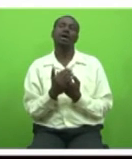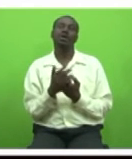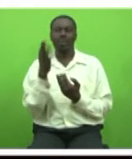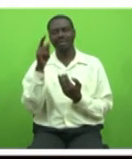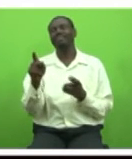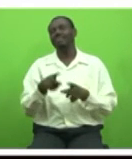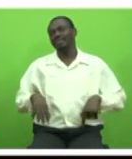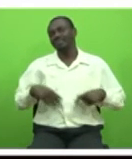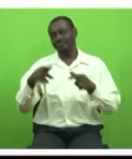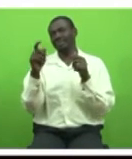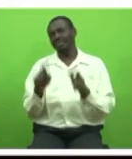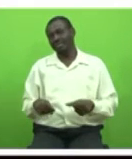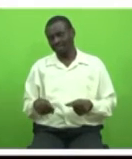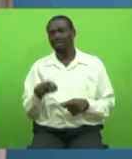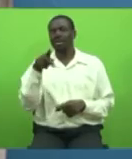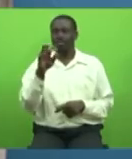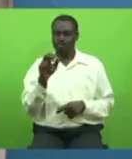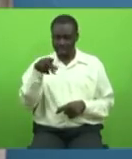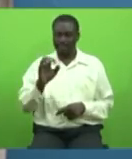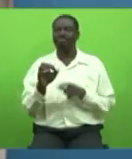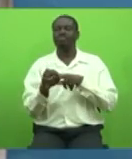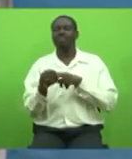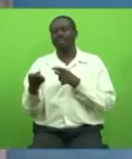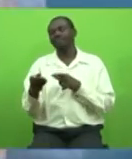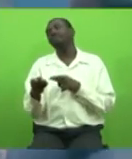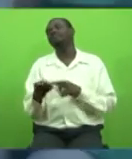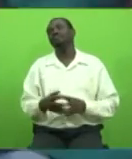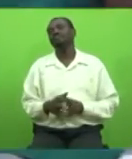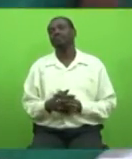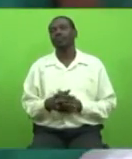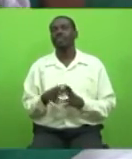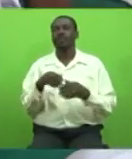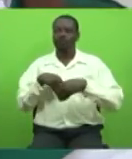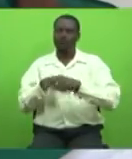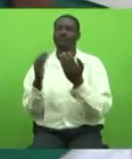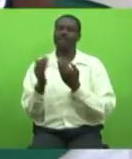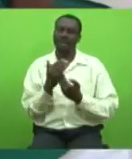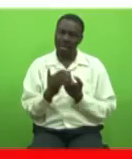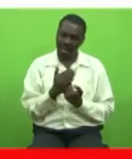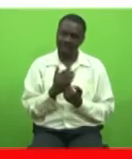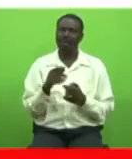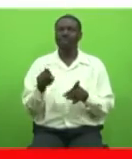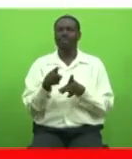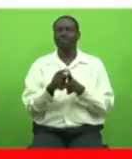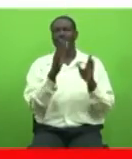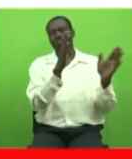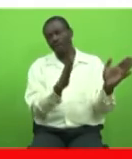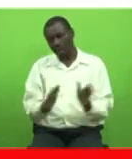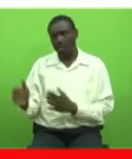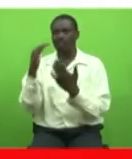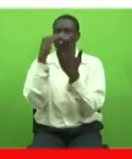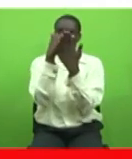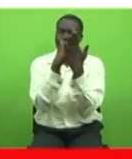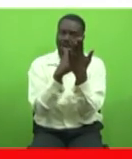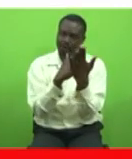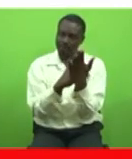PEP. Follow-up care. Schedule follow-up visits for the survivor at 2 weeks, 4